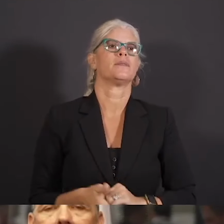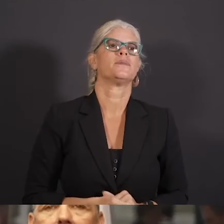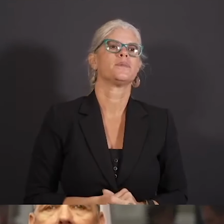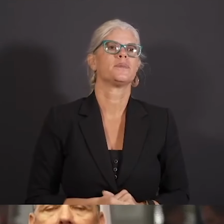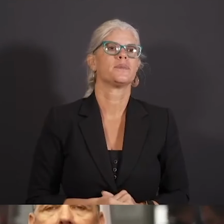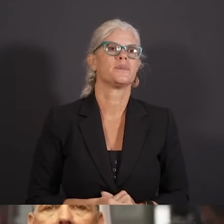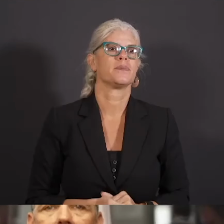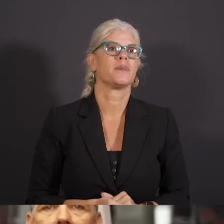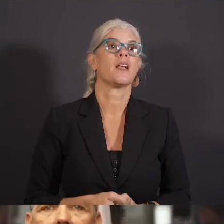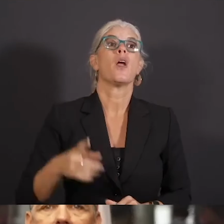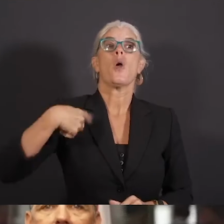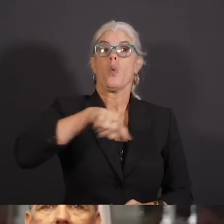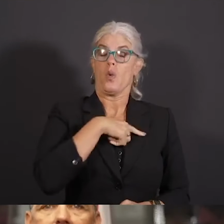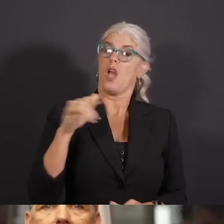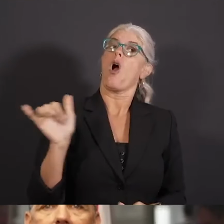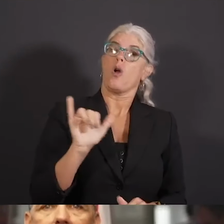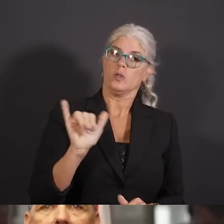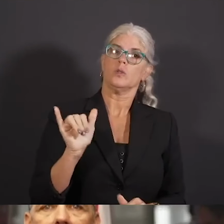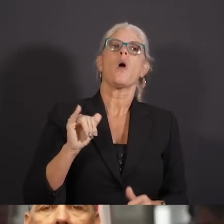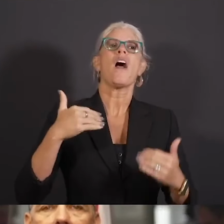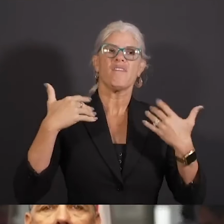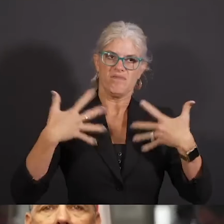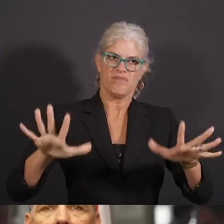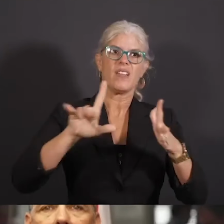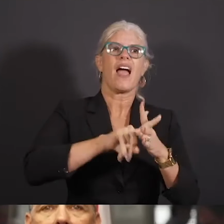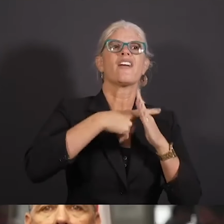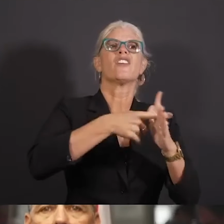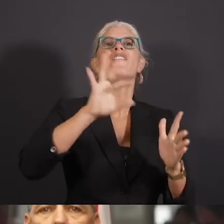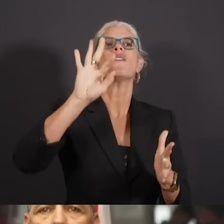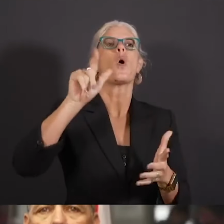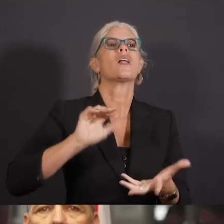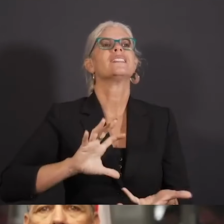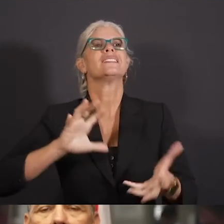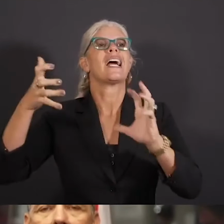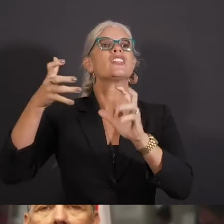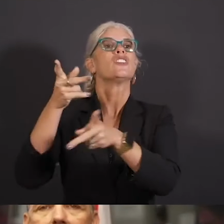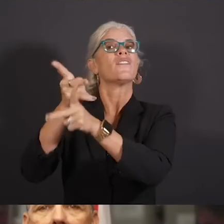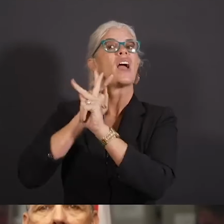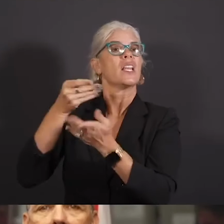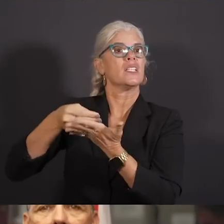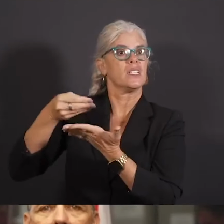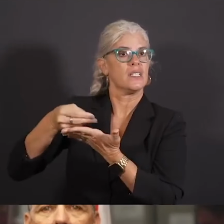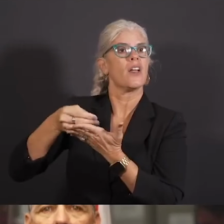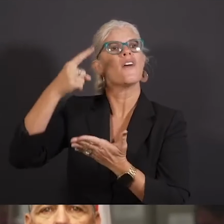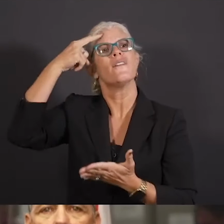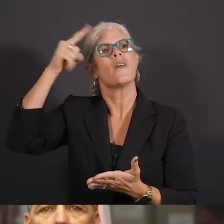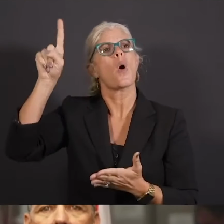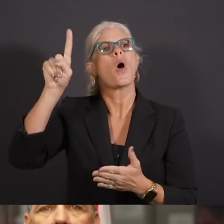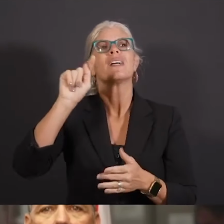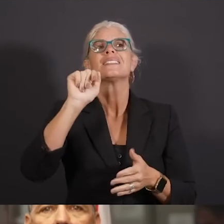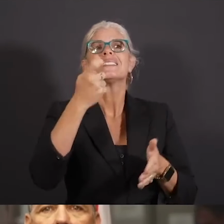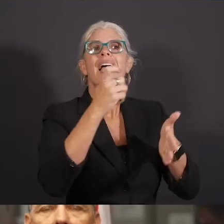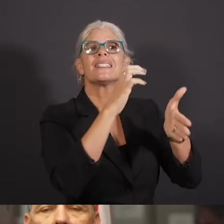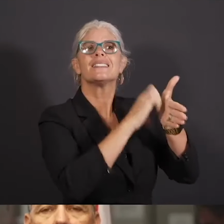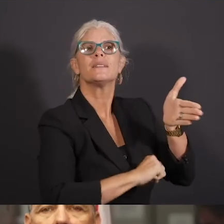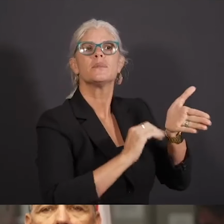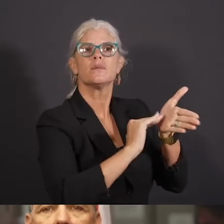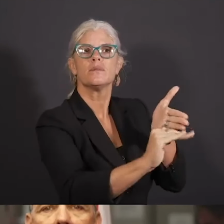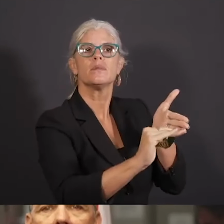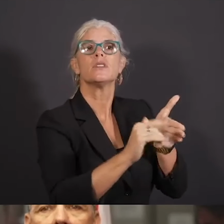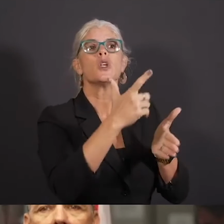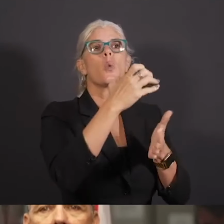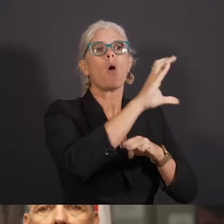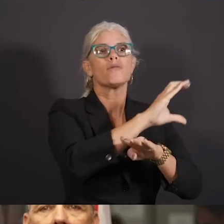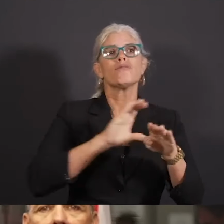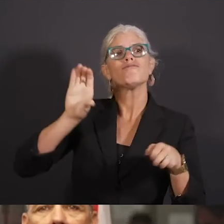floridajobs.org/EBL. We've also activated the Florida Disaster Fund for those who want to make tax-deductible charitable contributions